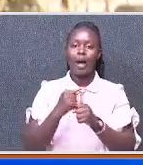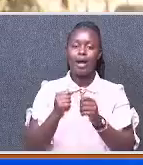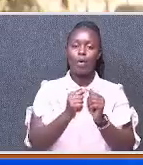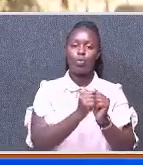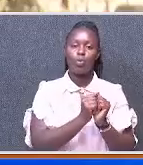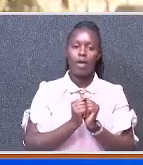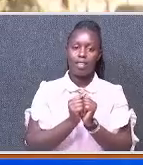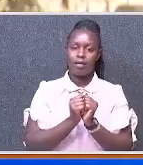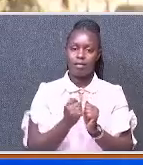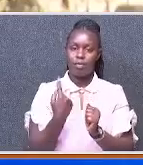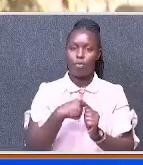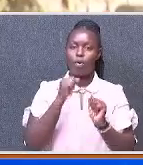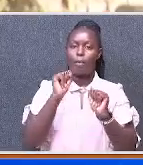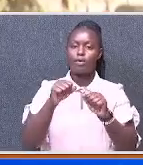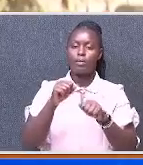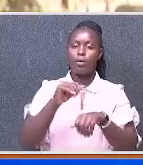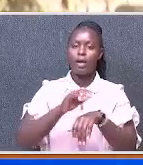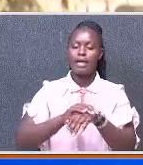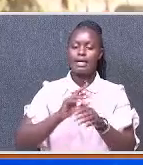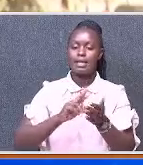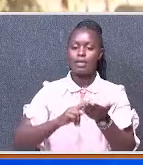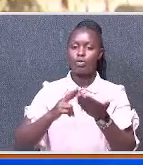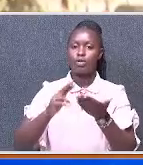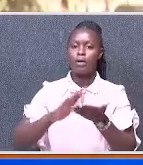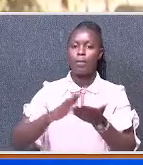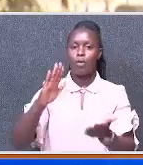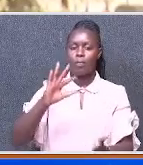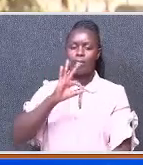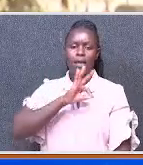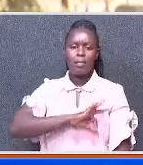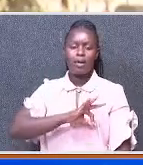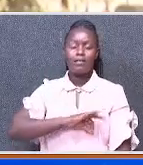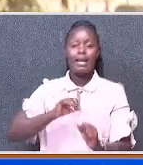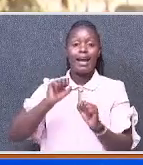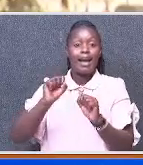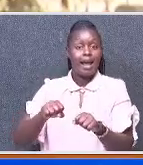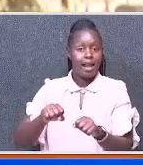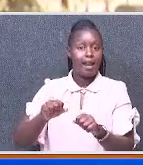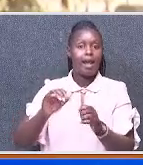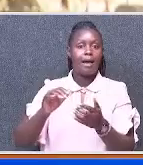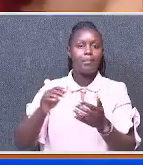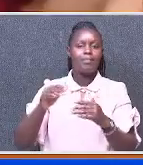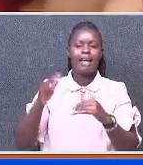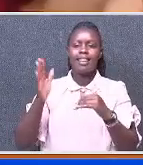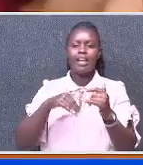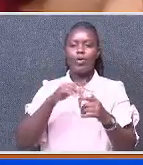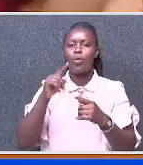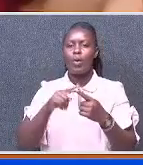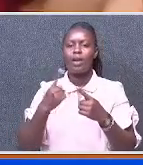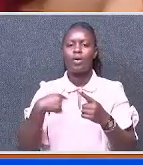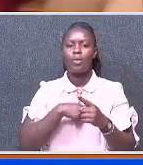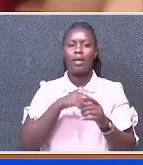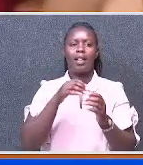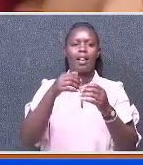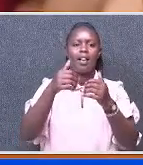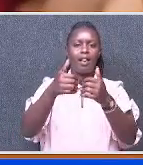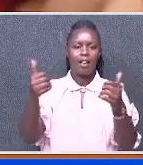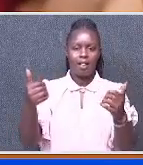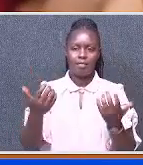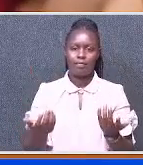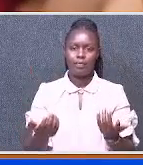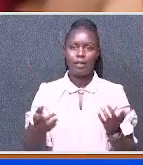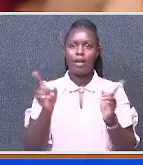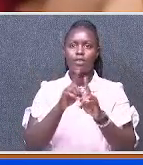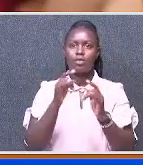get more resources. We are able to benefit more, as opposed to when we are divided. Among his calculated moves to